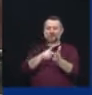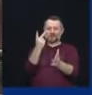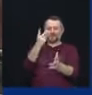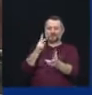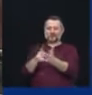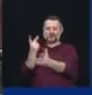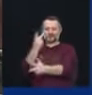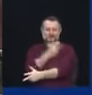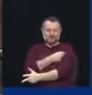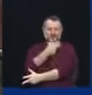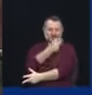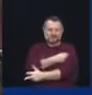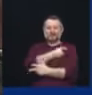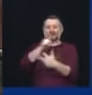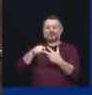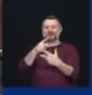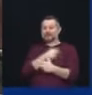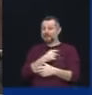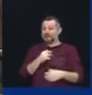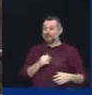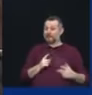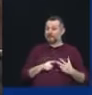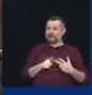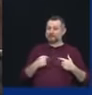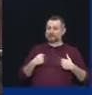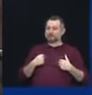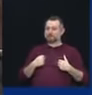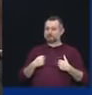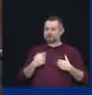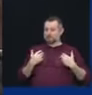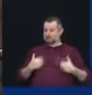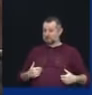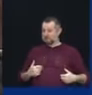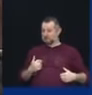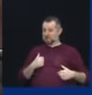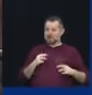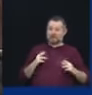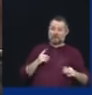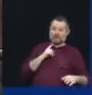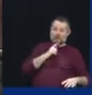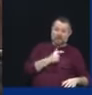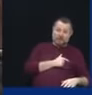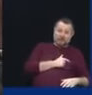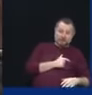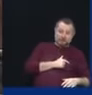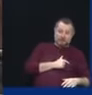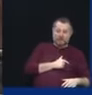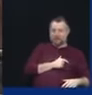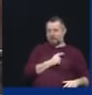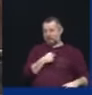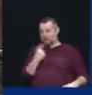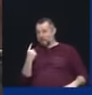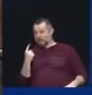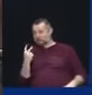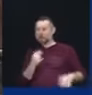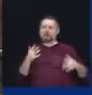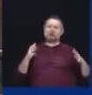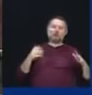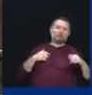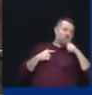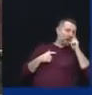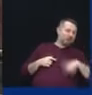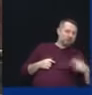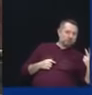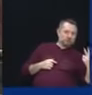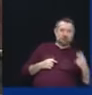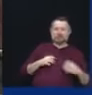somebody such as myself, a little lazy, if I can get away with one shot, I'll take the